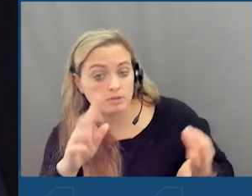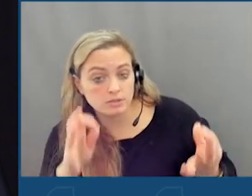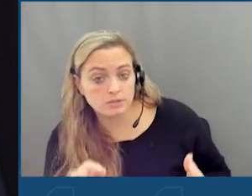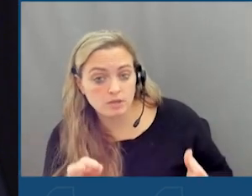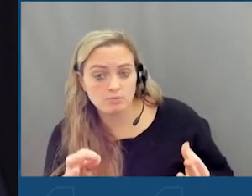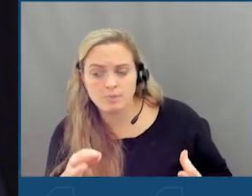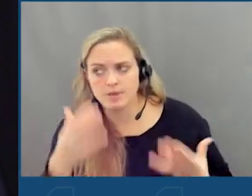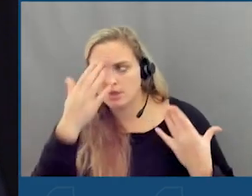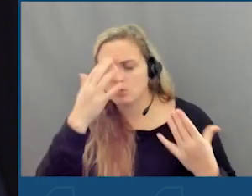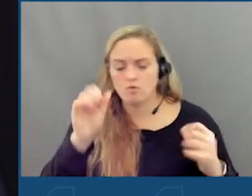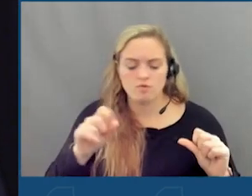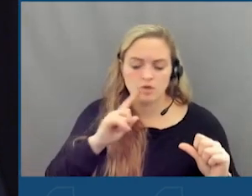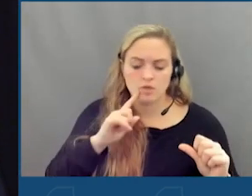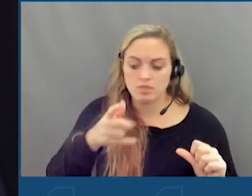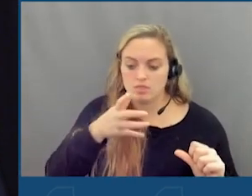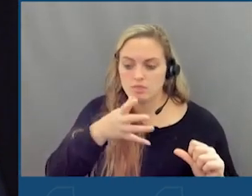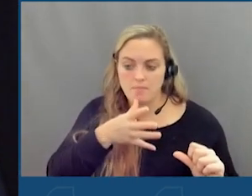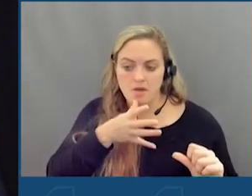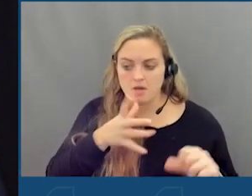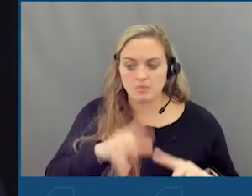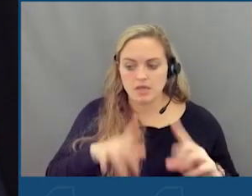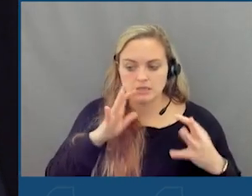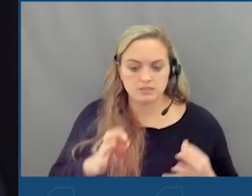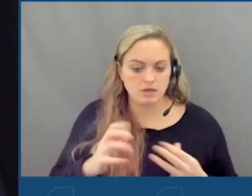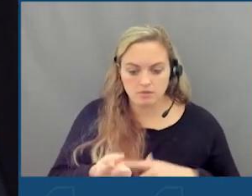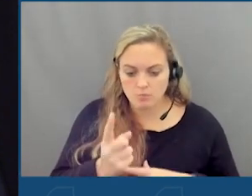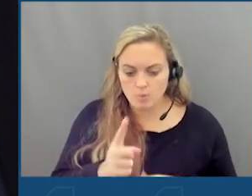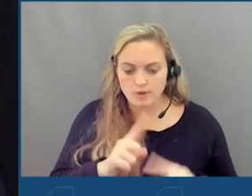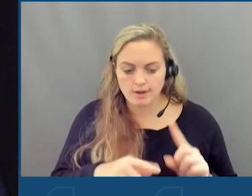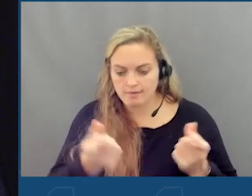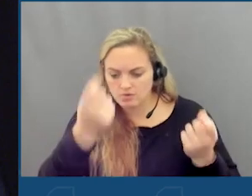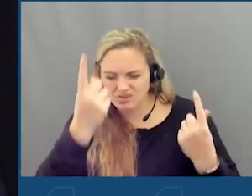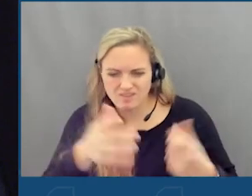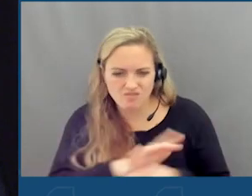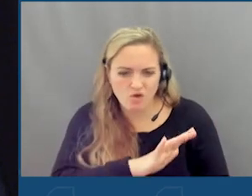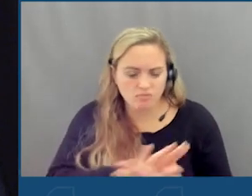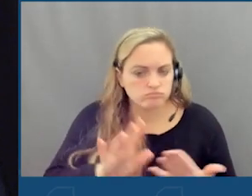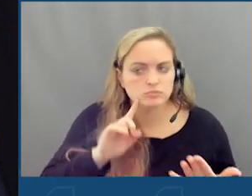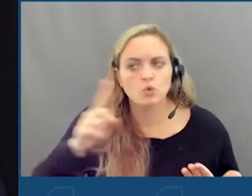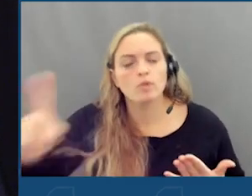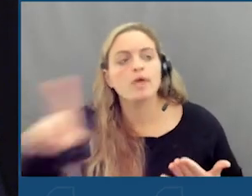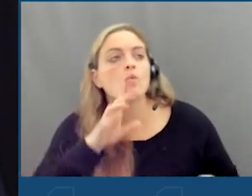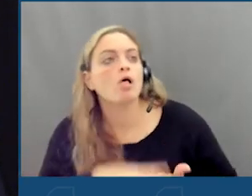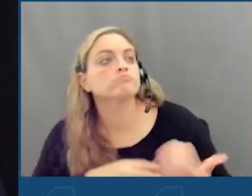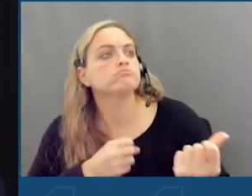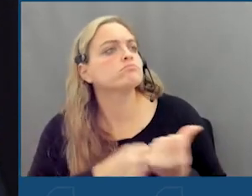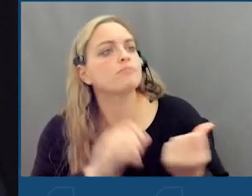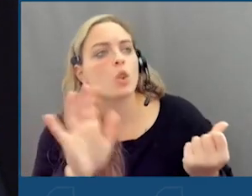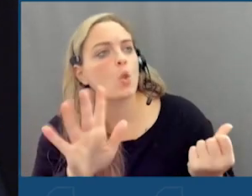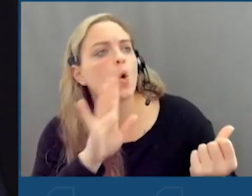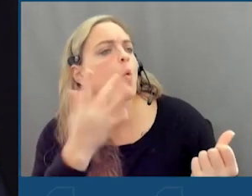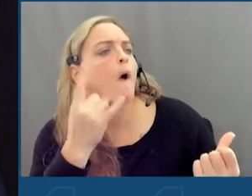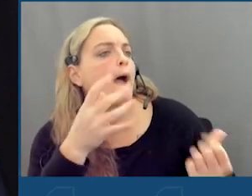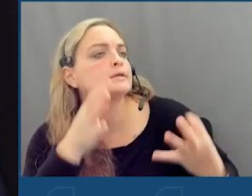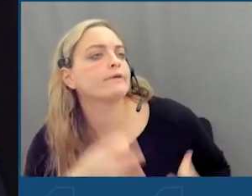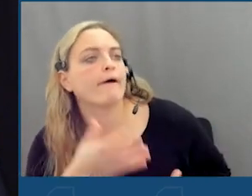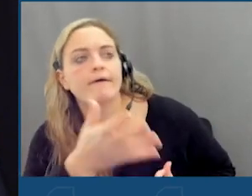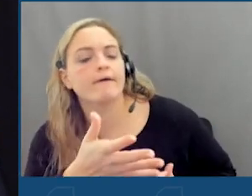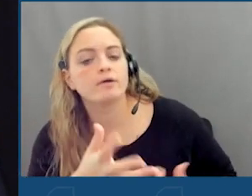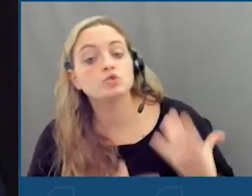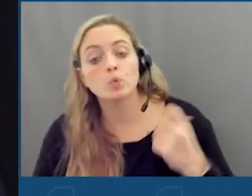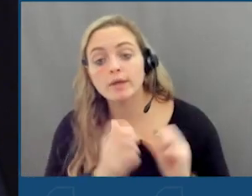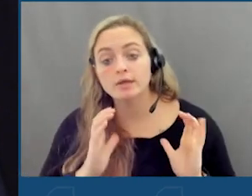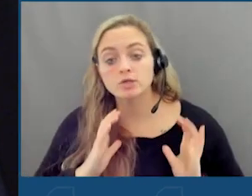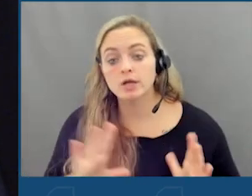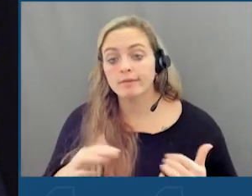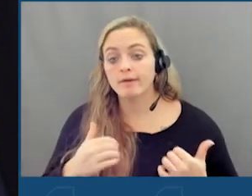condition to or have the understanding to do. So they bring their experience, their knowledge to bear with every single client, their patient